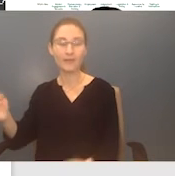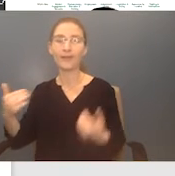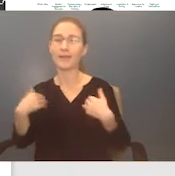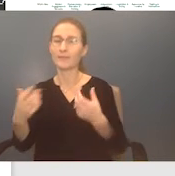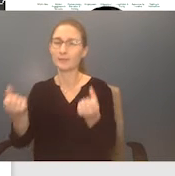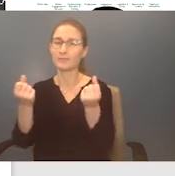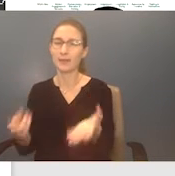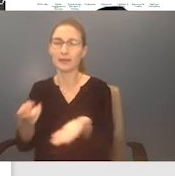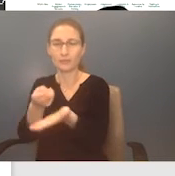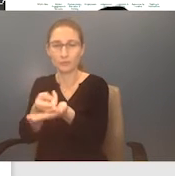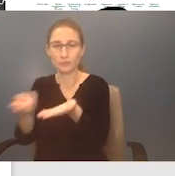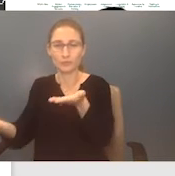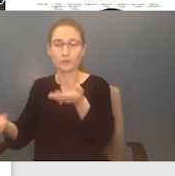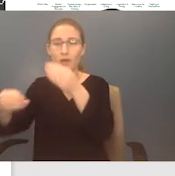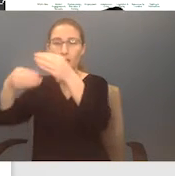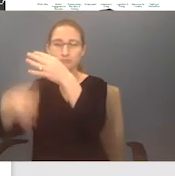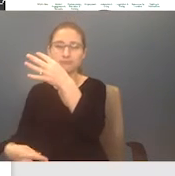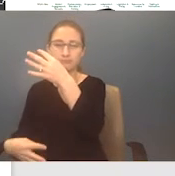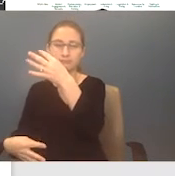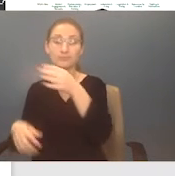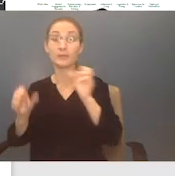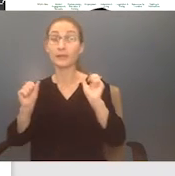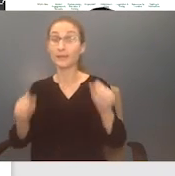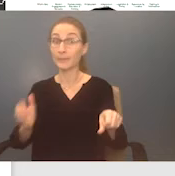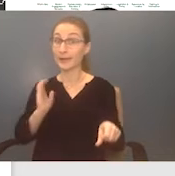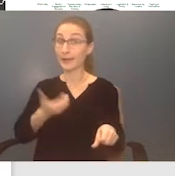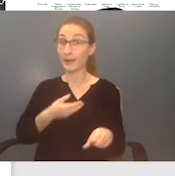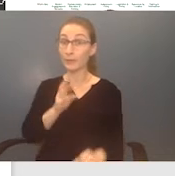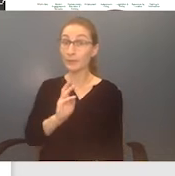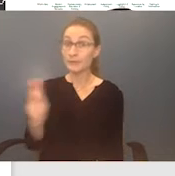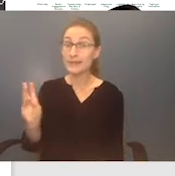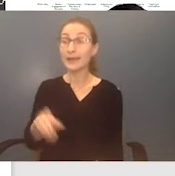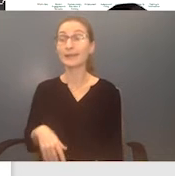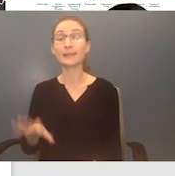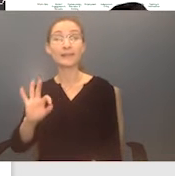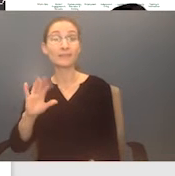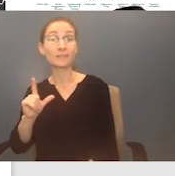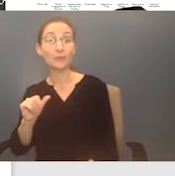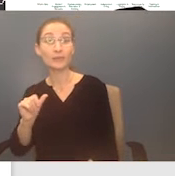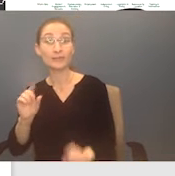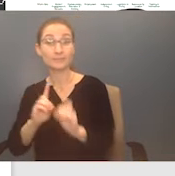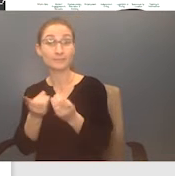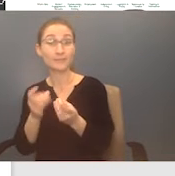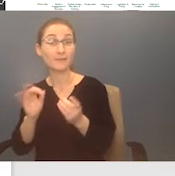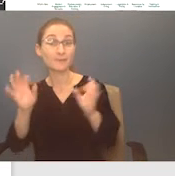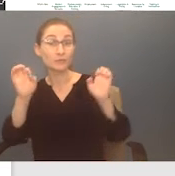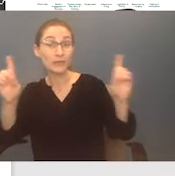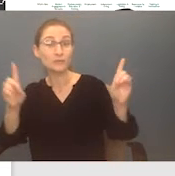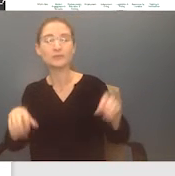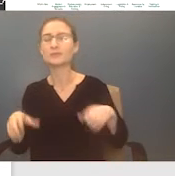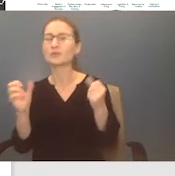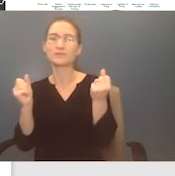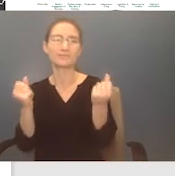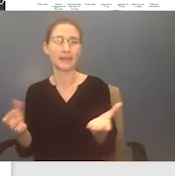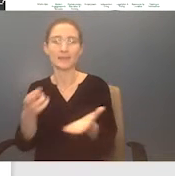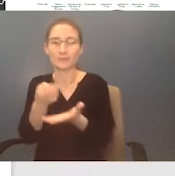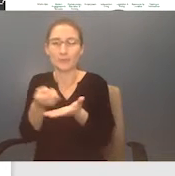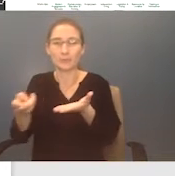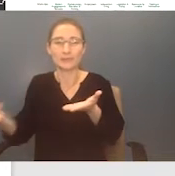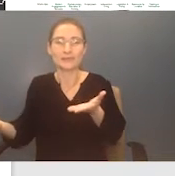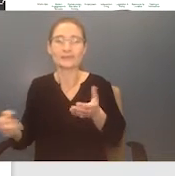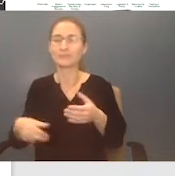kinds of resources. So it could be a page on our website, it could be a page on the Florida Department of Ed website, a toolbox